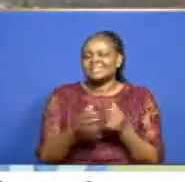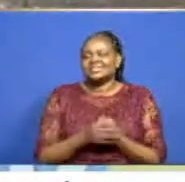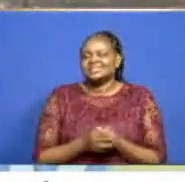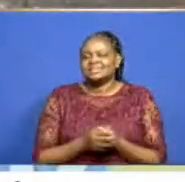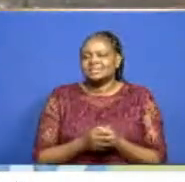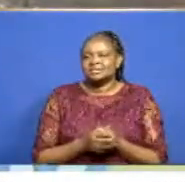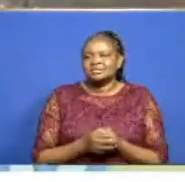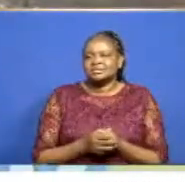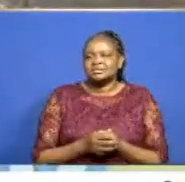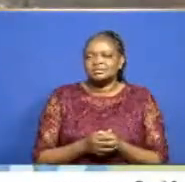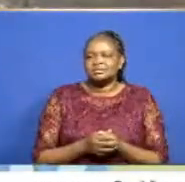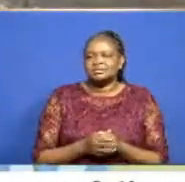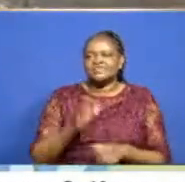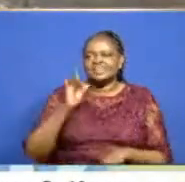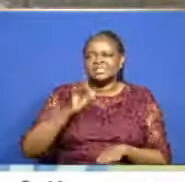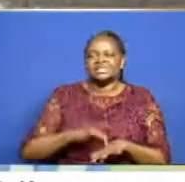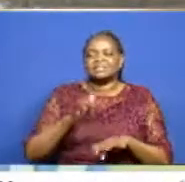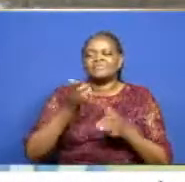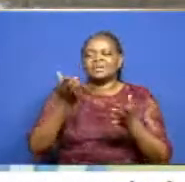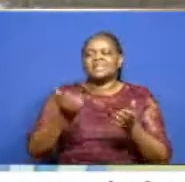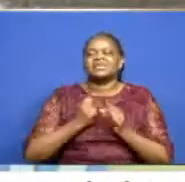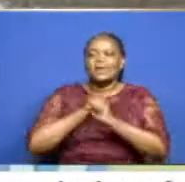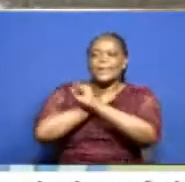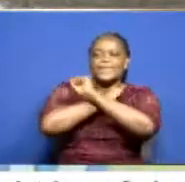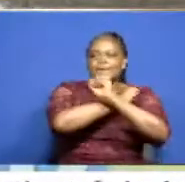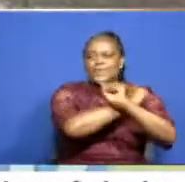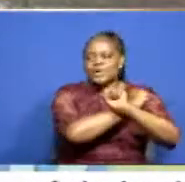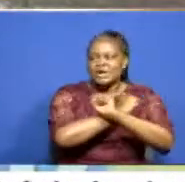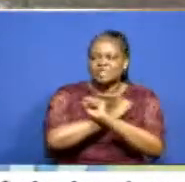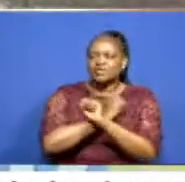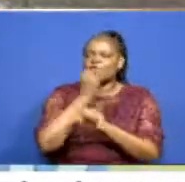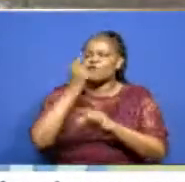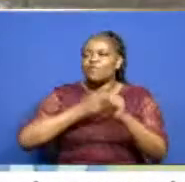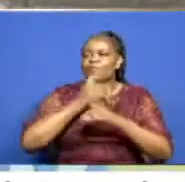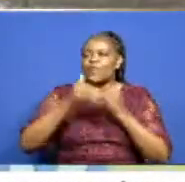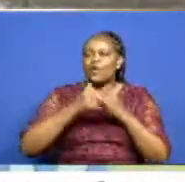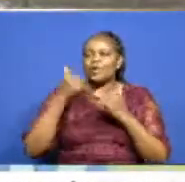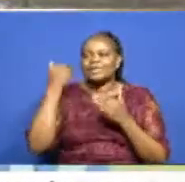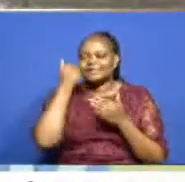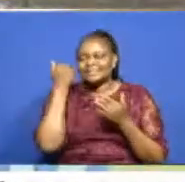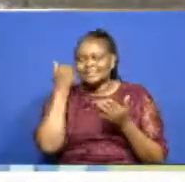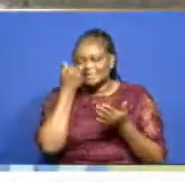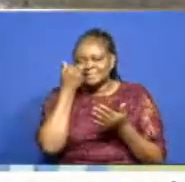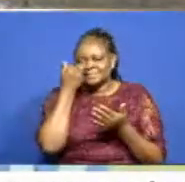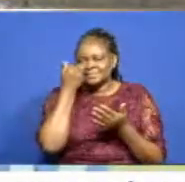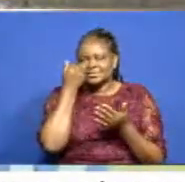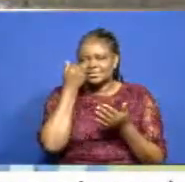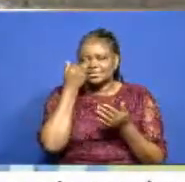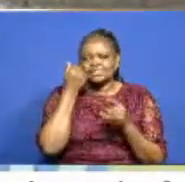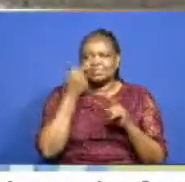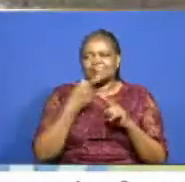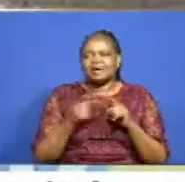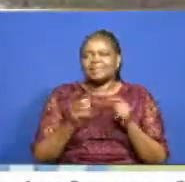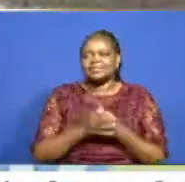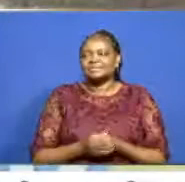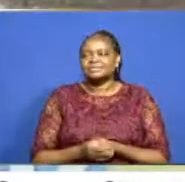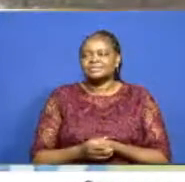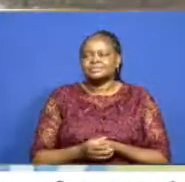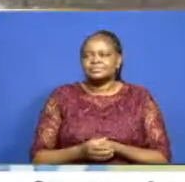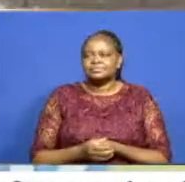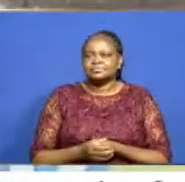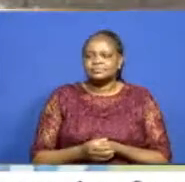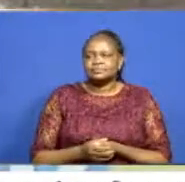needs maximum protection from all forms of diseases, not just COVID-19. But then before I go to